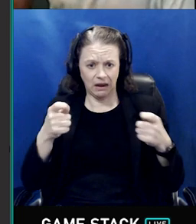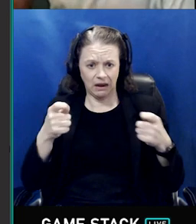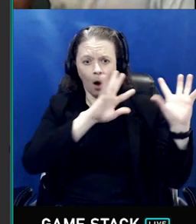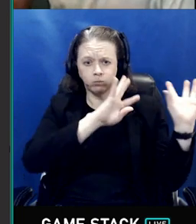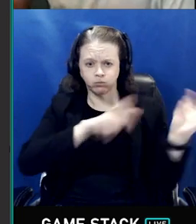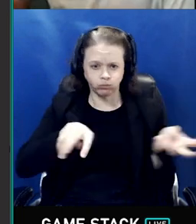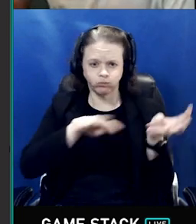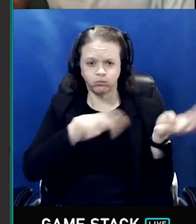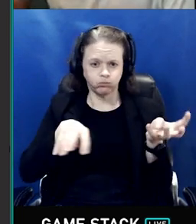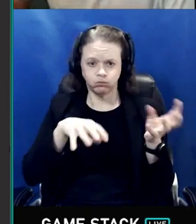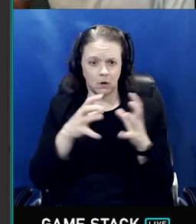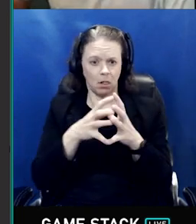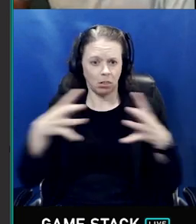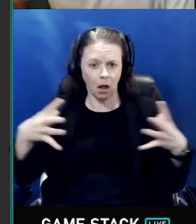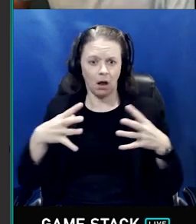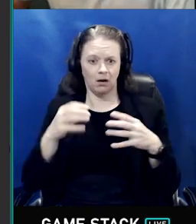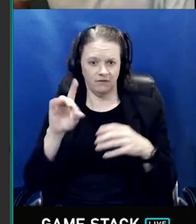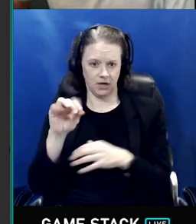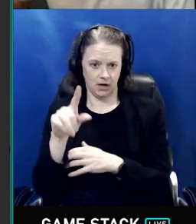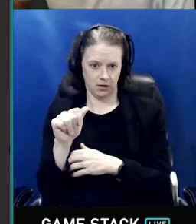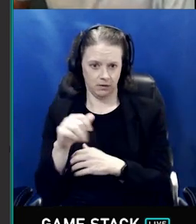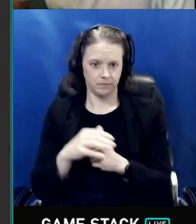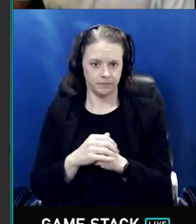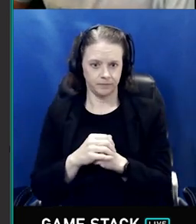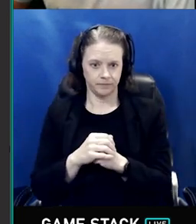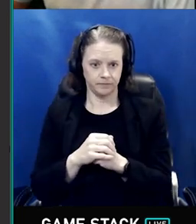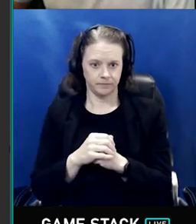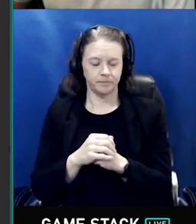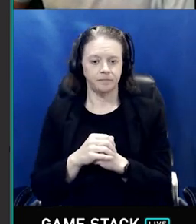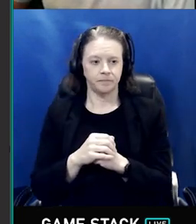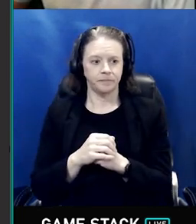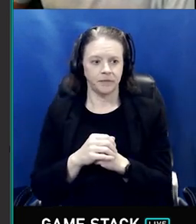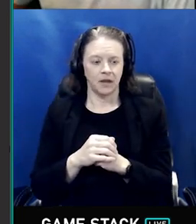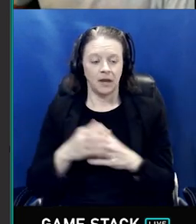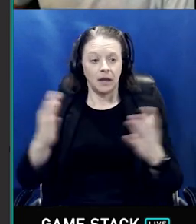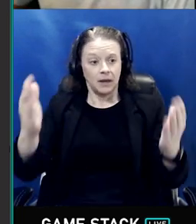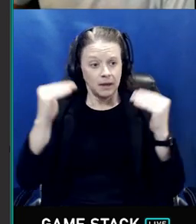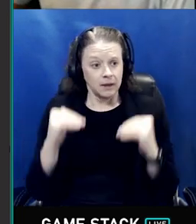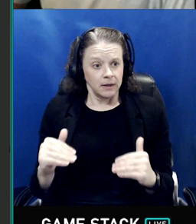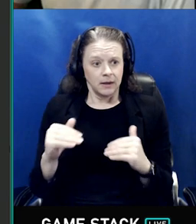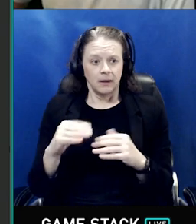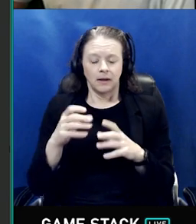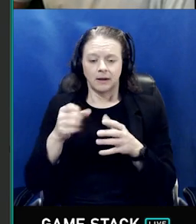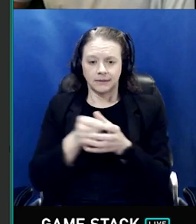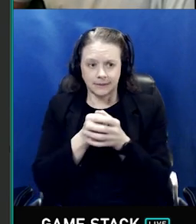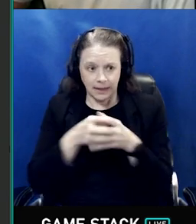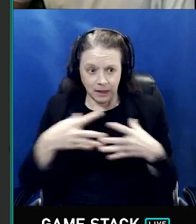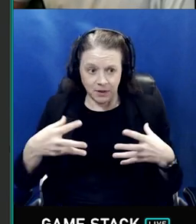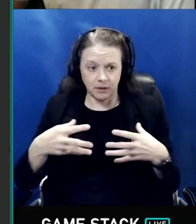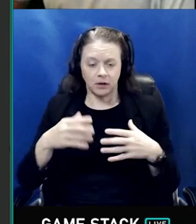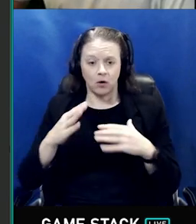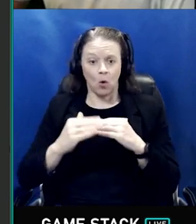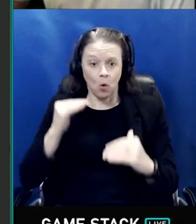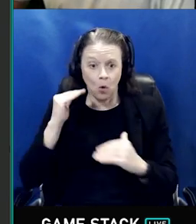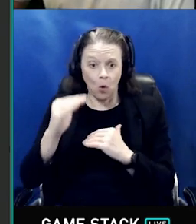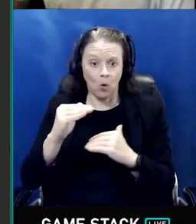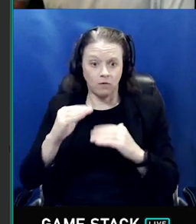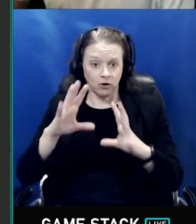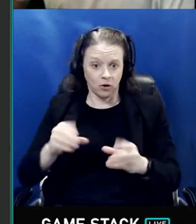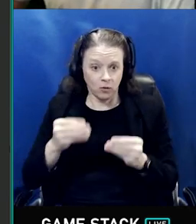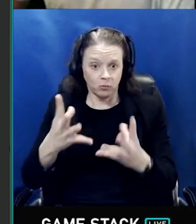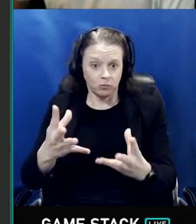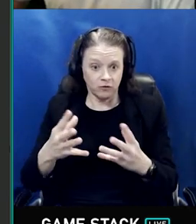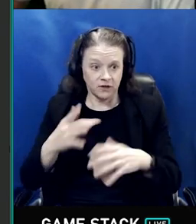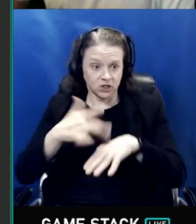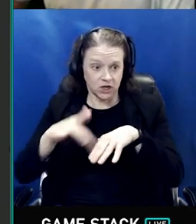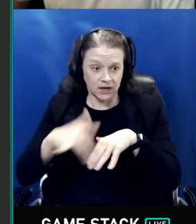Okay, so let's move on to the next set of items, scalability, over-provisioning, and scale-up time, and show how Cosmos DB is uniquely